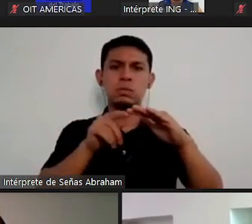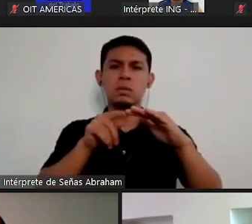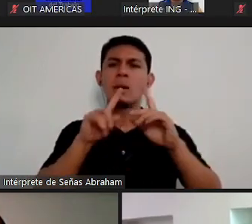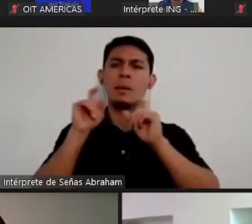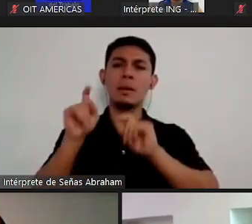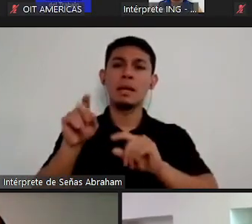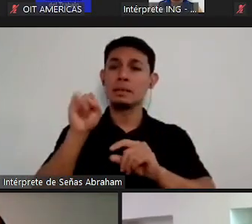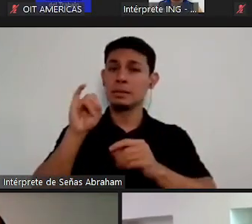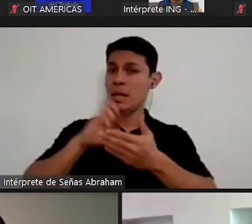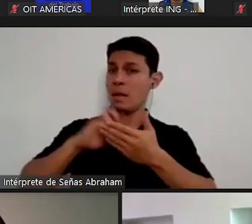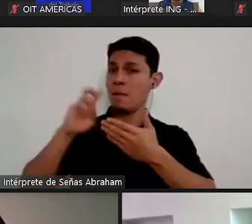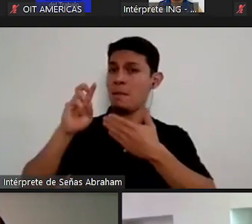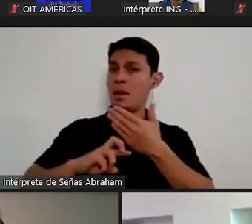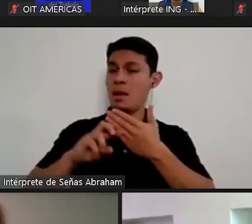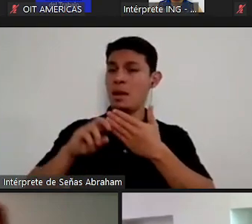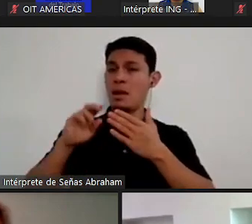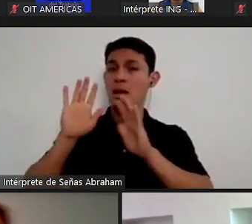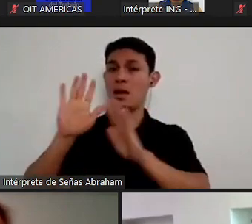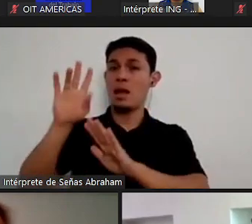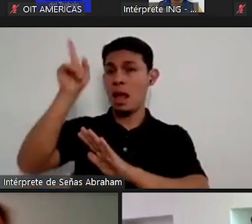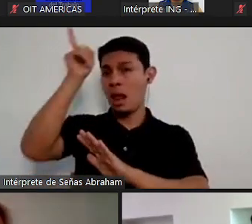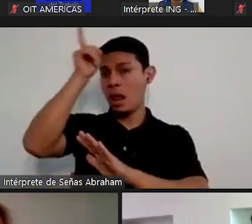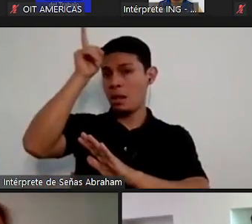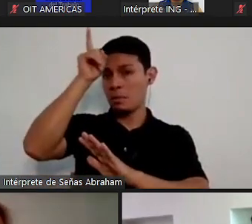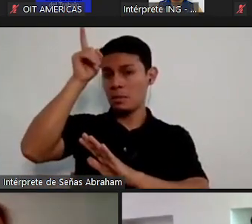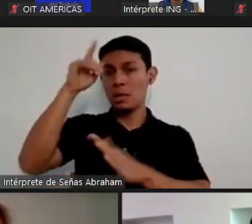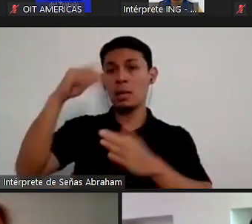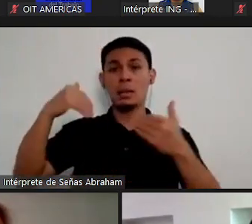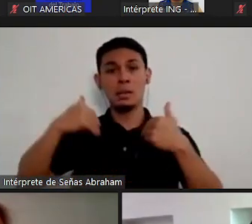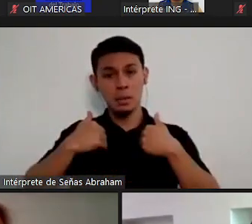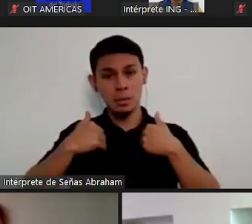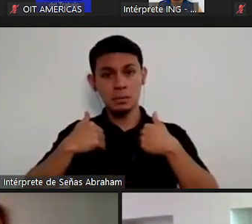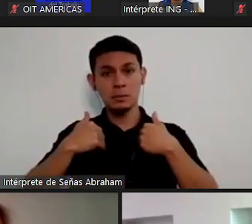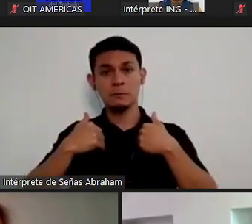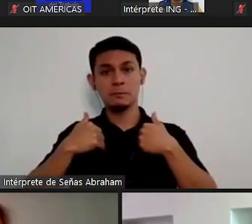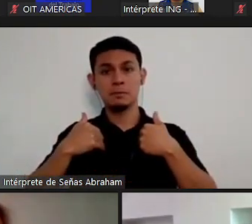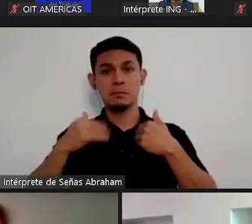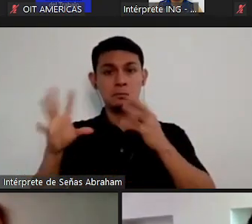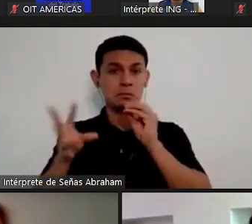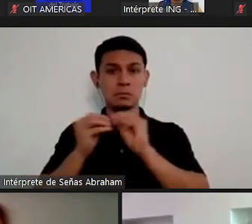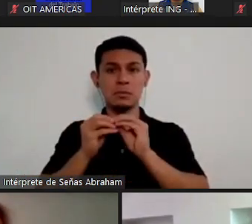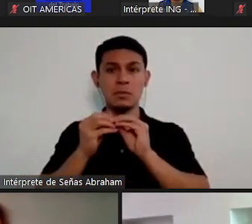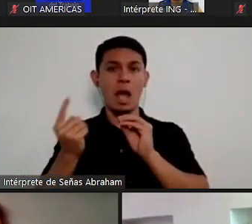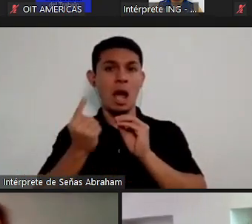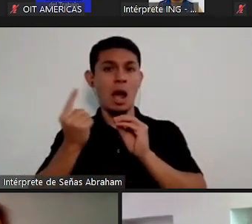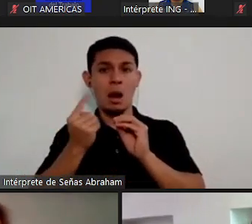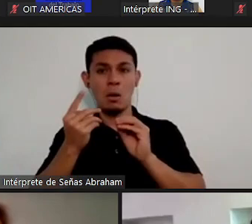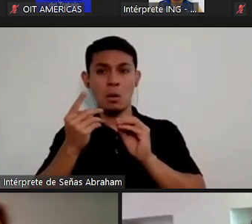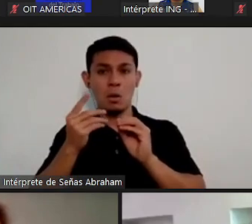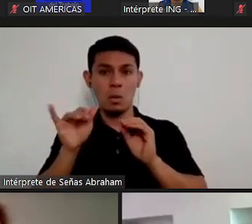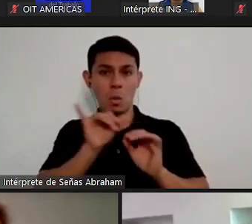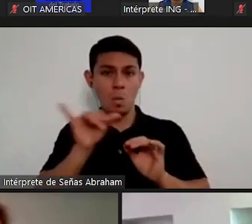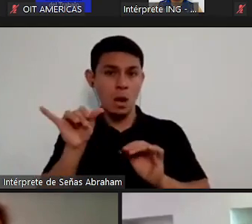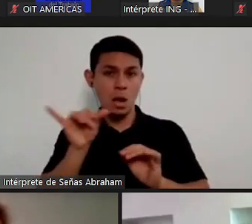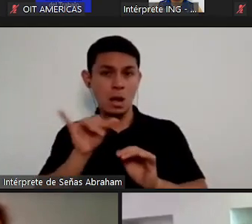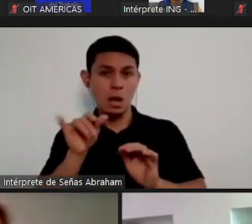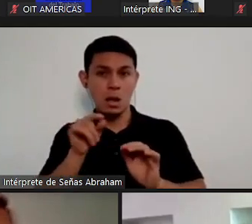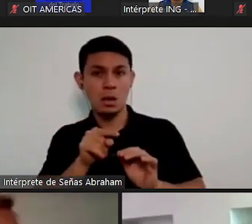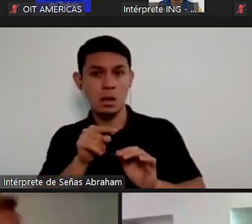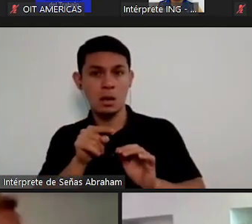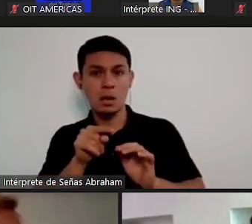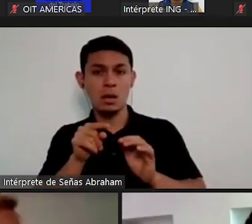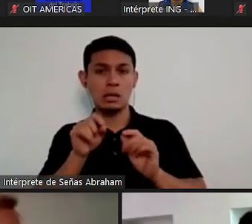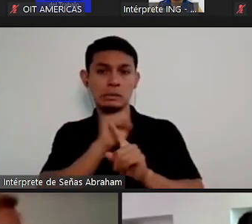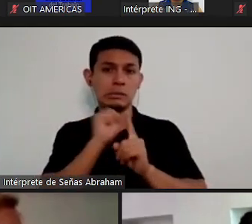and my question was if the german national action plan had you incorporated any content related